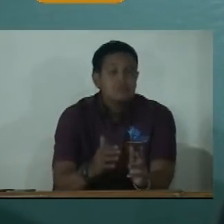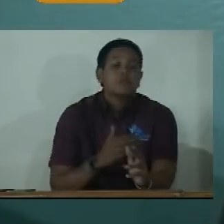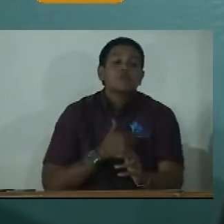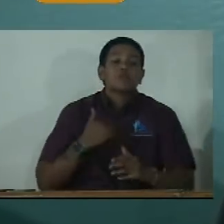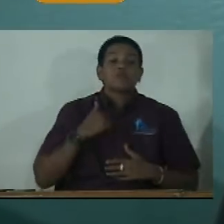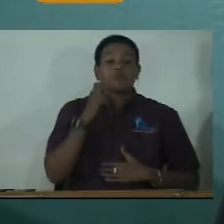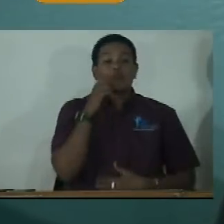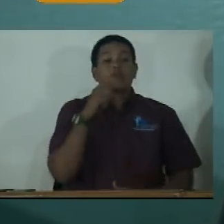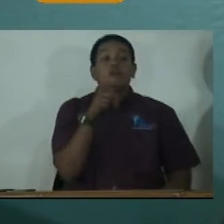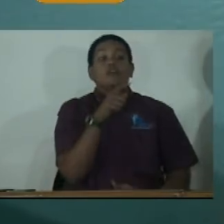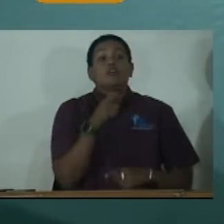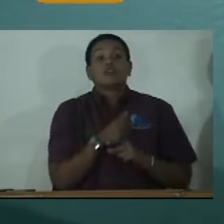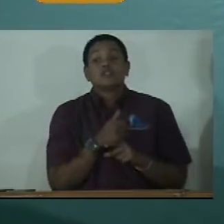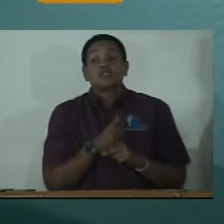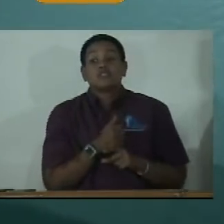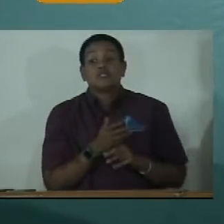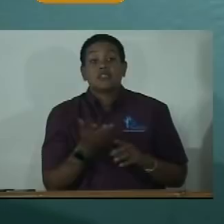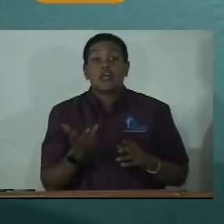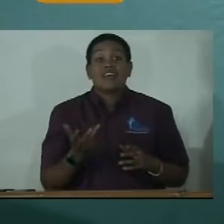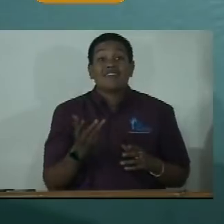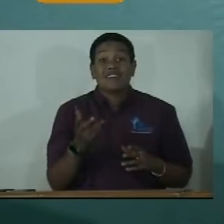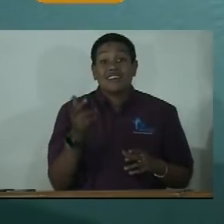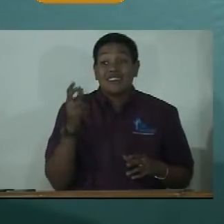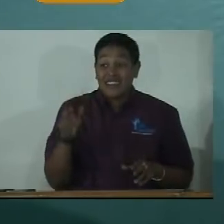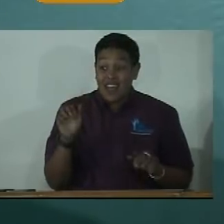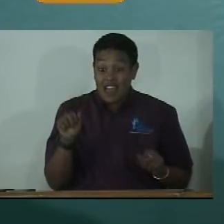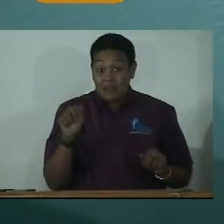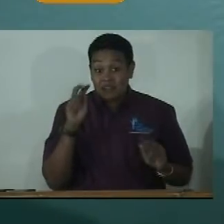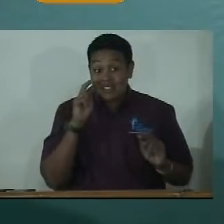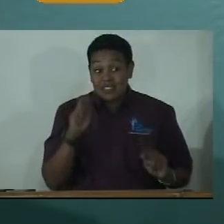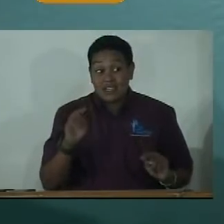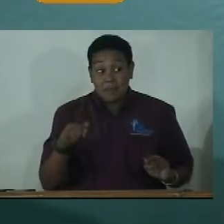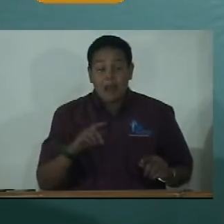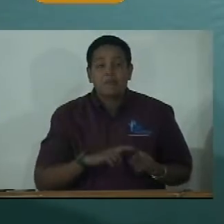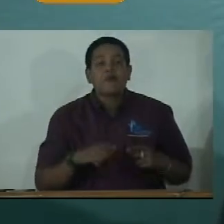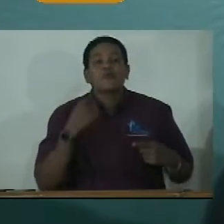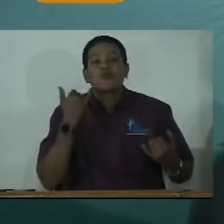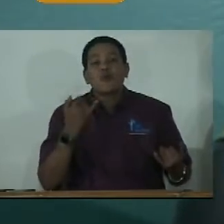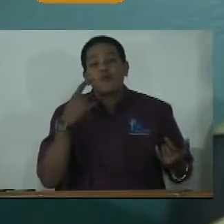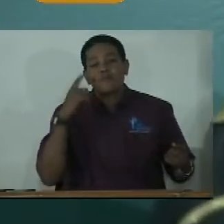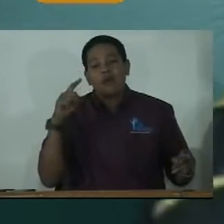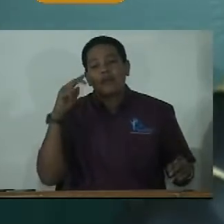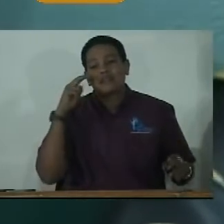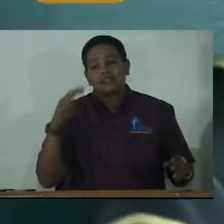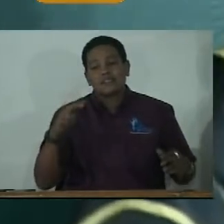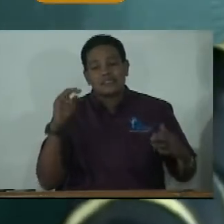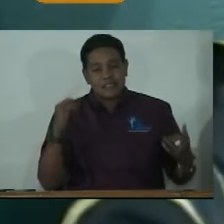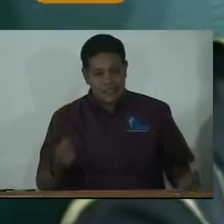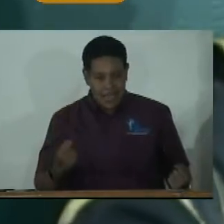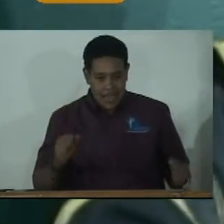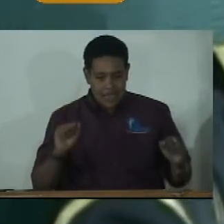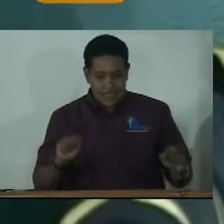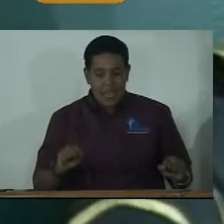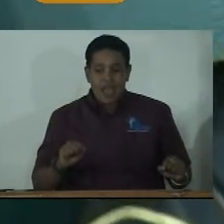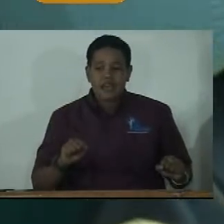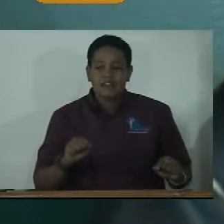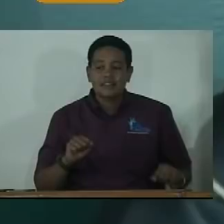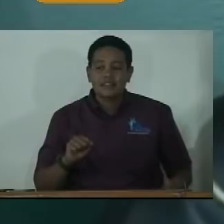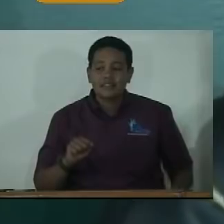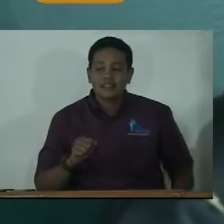now for them to see the chambers. They are hearing but not seeing. Very well, Mr. President.